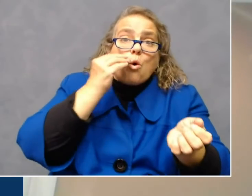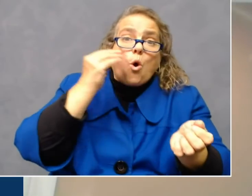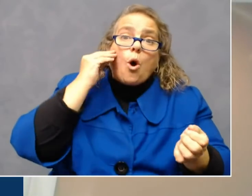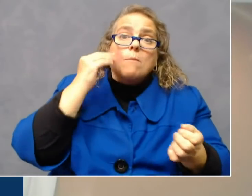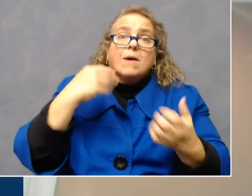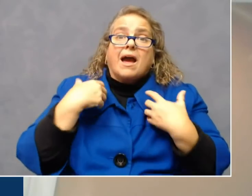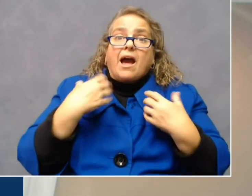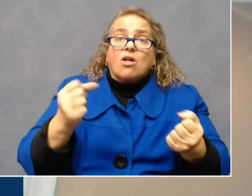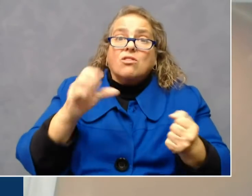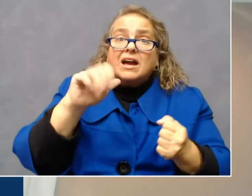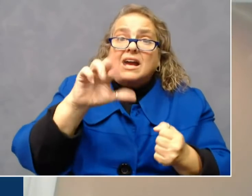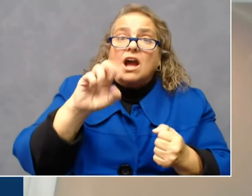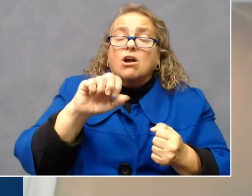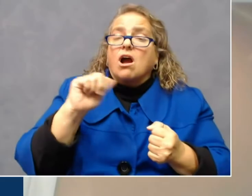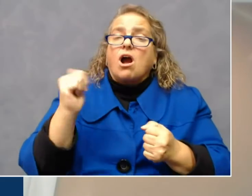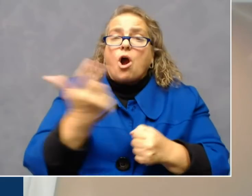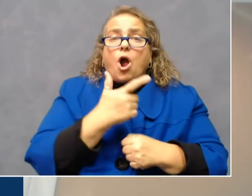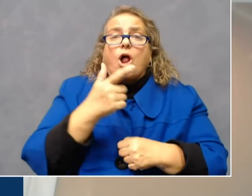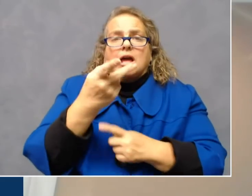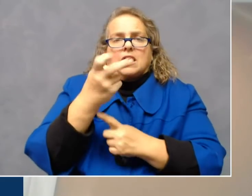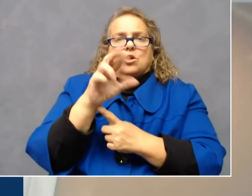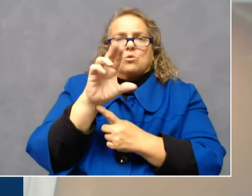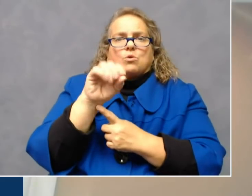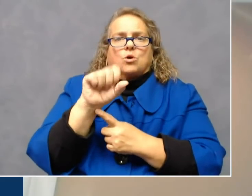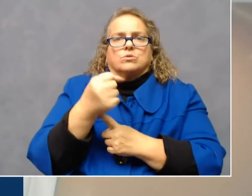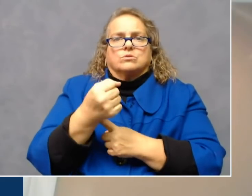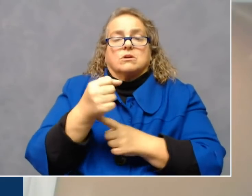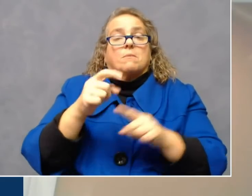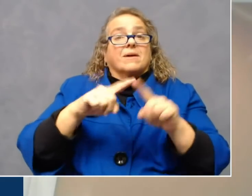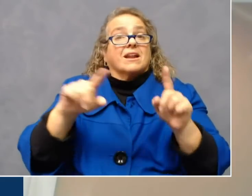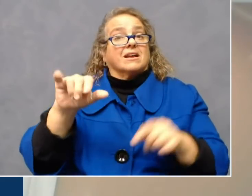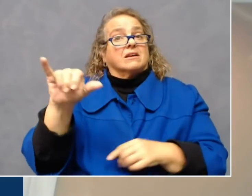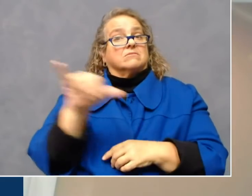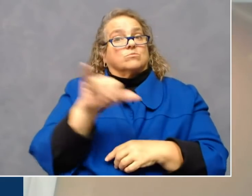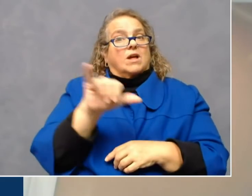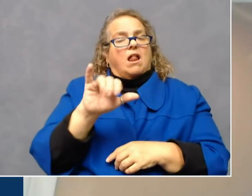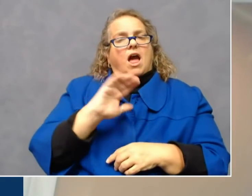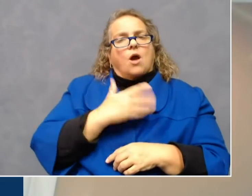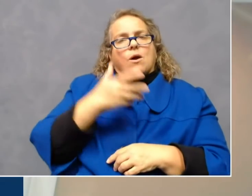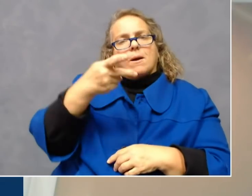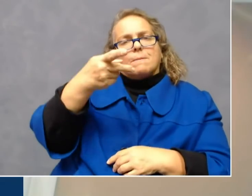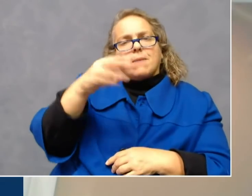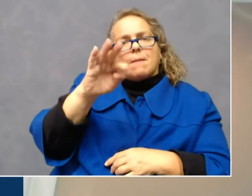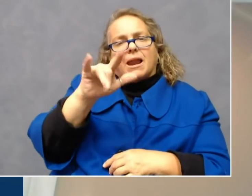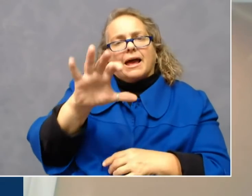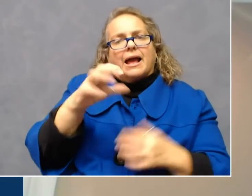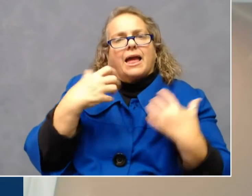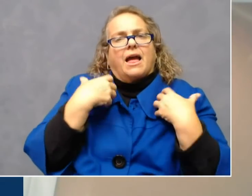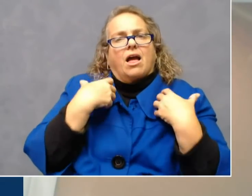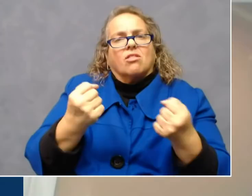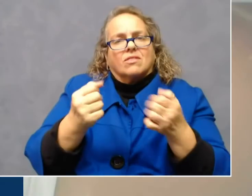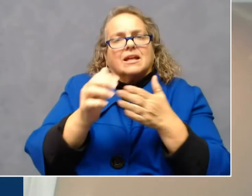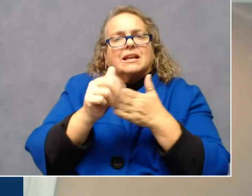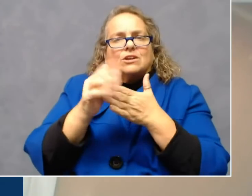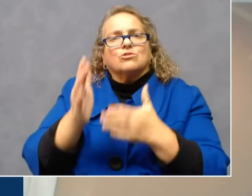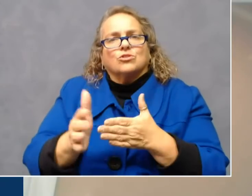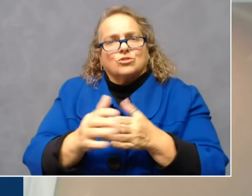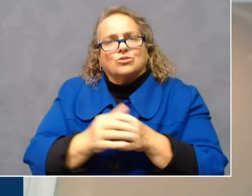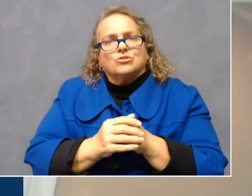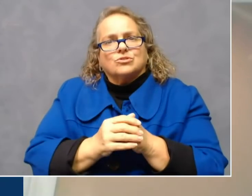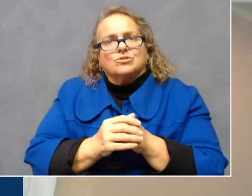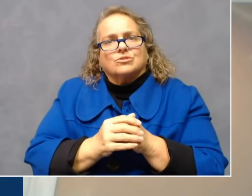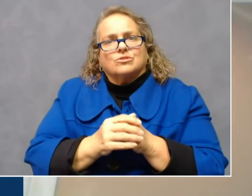our heroes, but so are our public health leaders. And so with that, I'll just conclude by saying thank